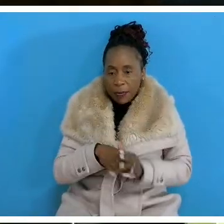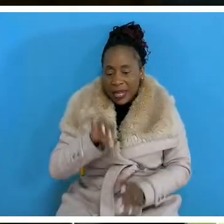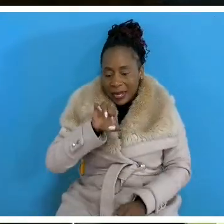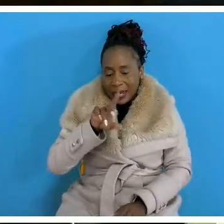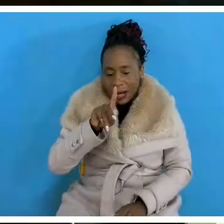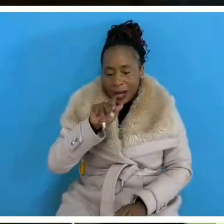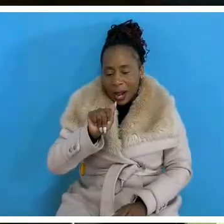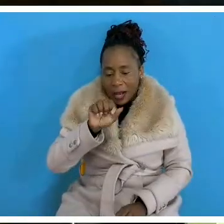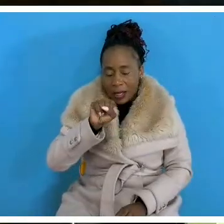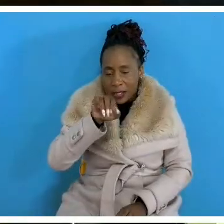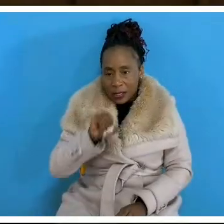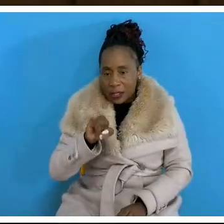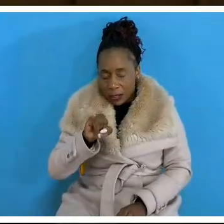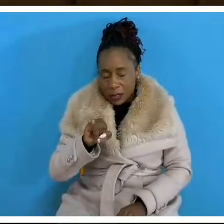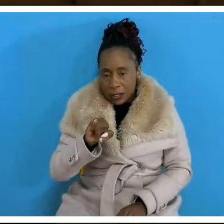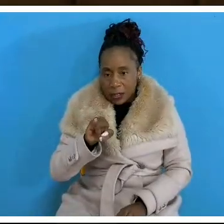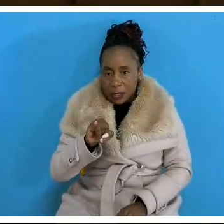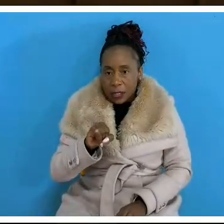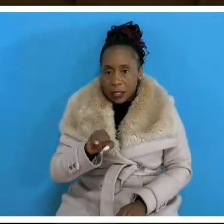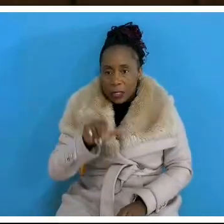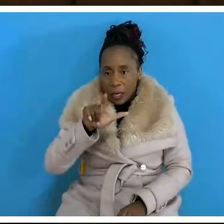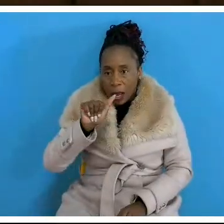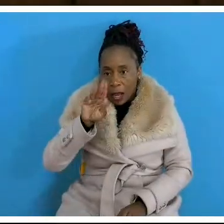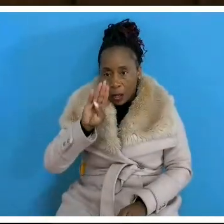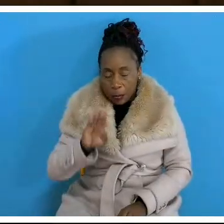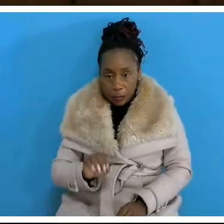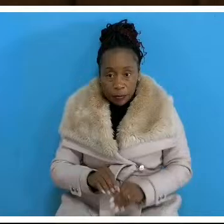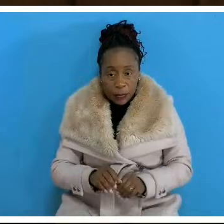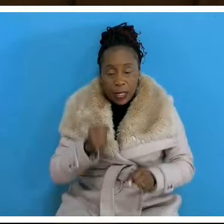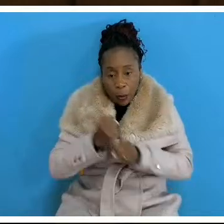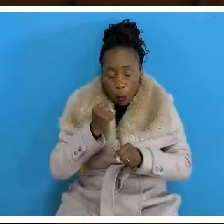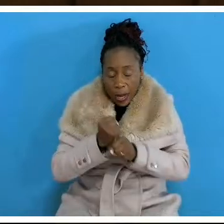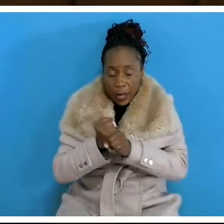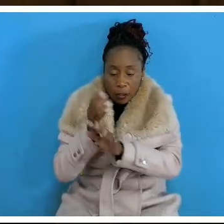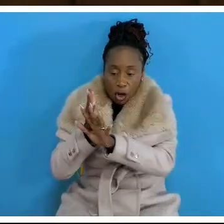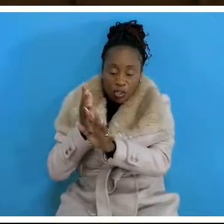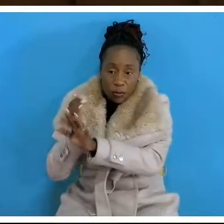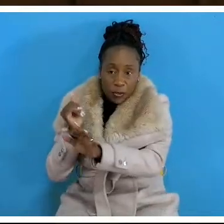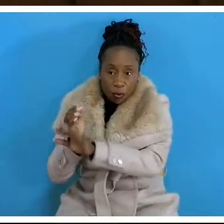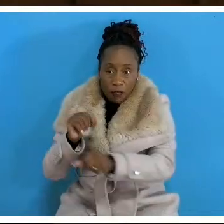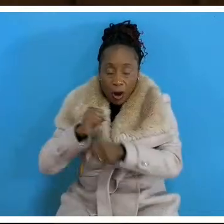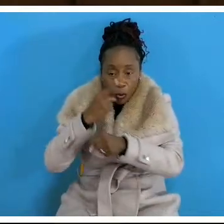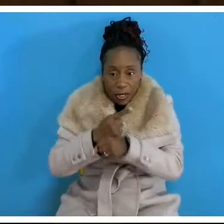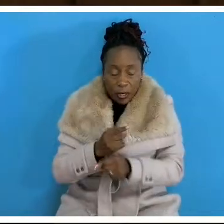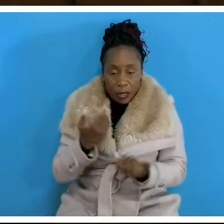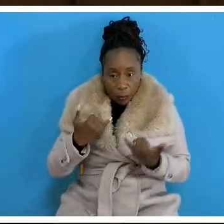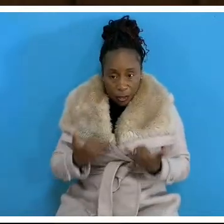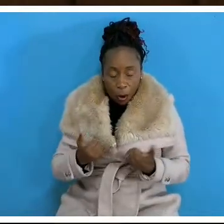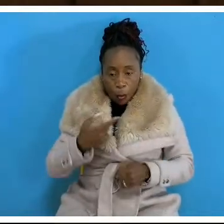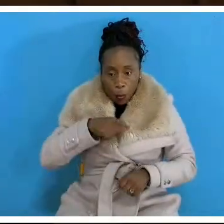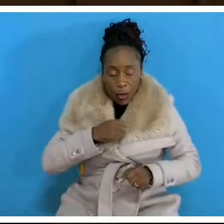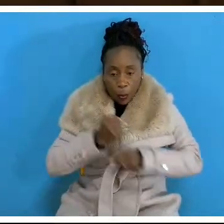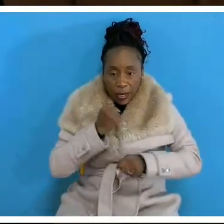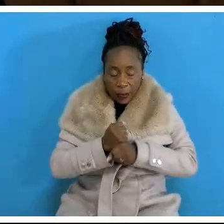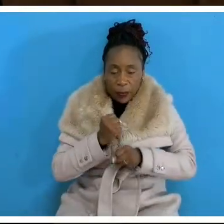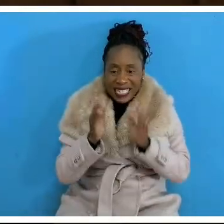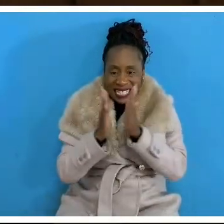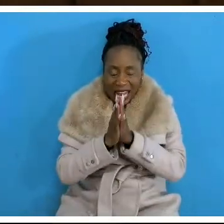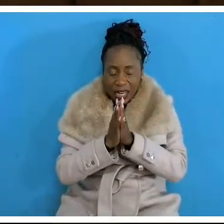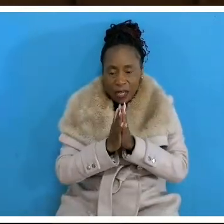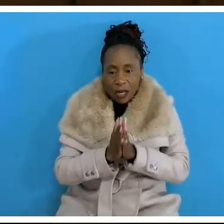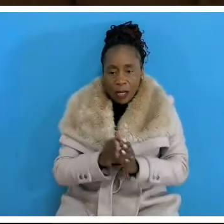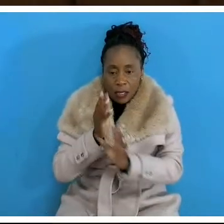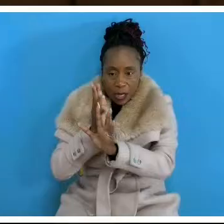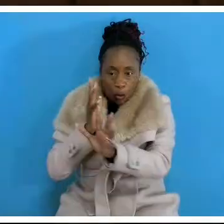program, which operates mostly in the townships of Gauteng, and we are currently operational in 10 of the townships. And